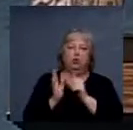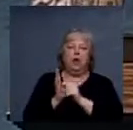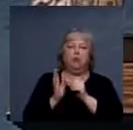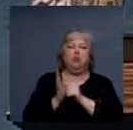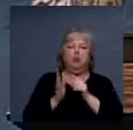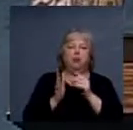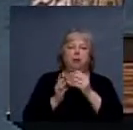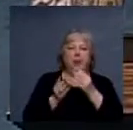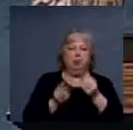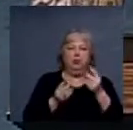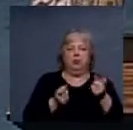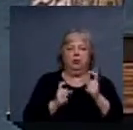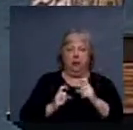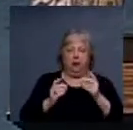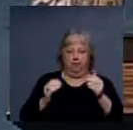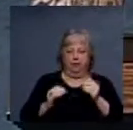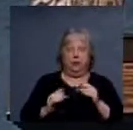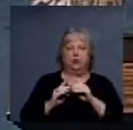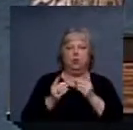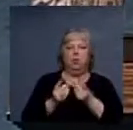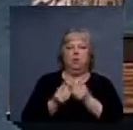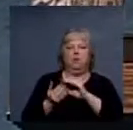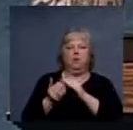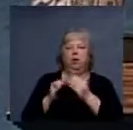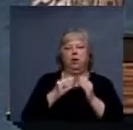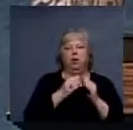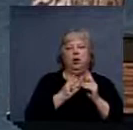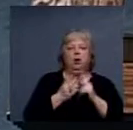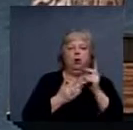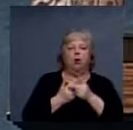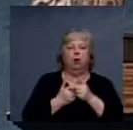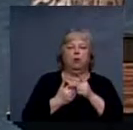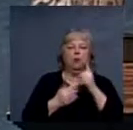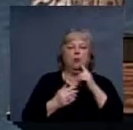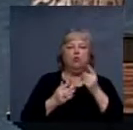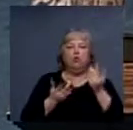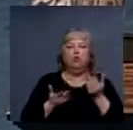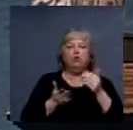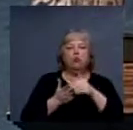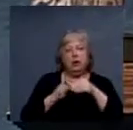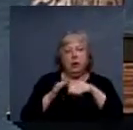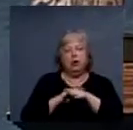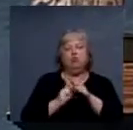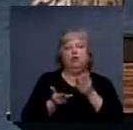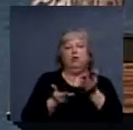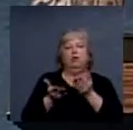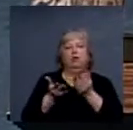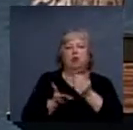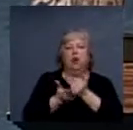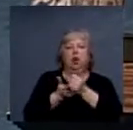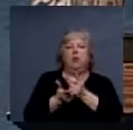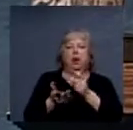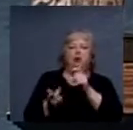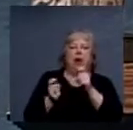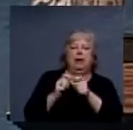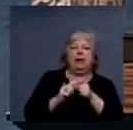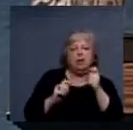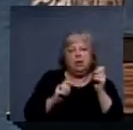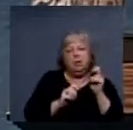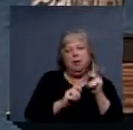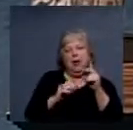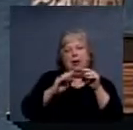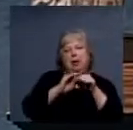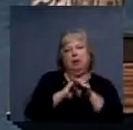donated. Department of Community Programs, Dana Dorsett, for reentry services, helping you transition back into the